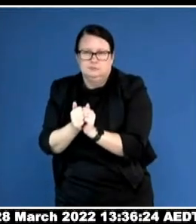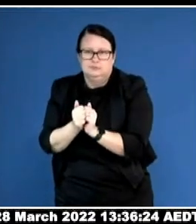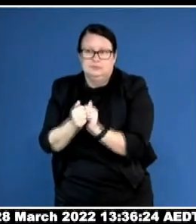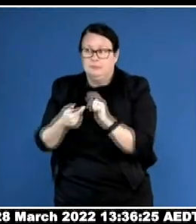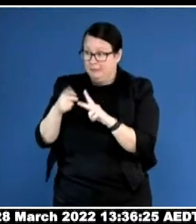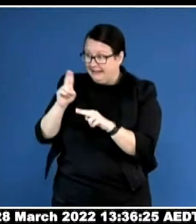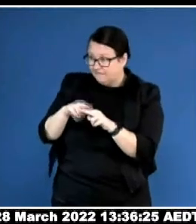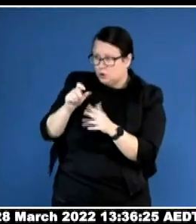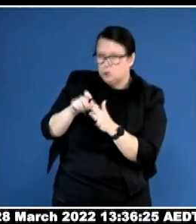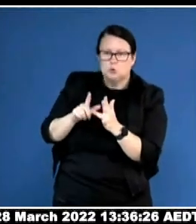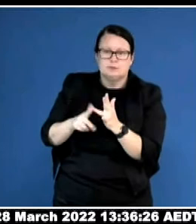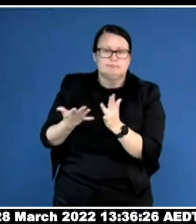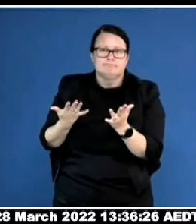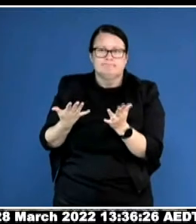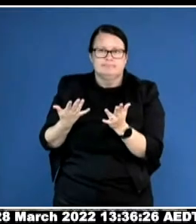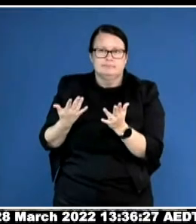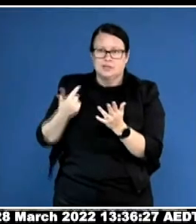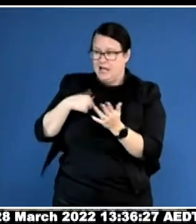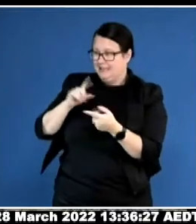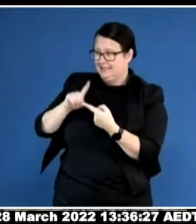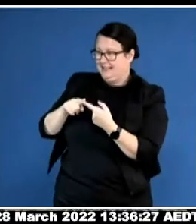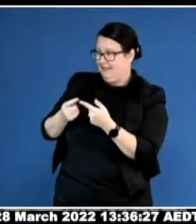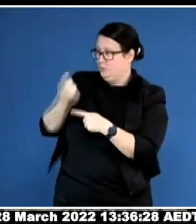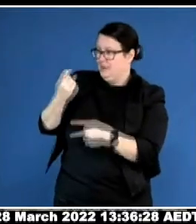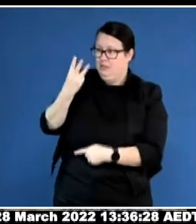the financial position leaves me with no choice